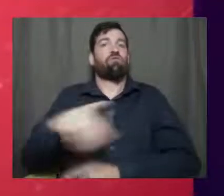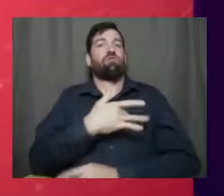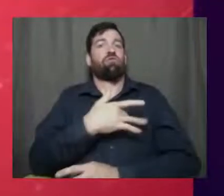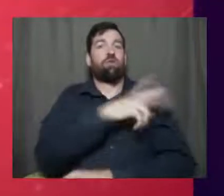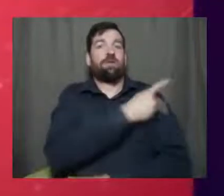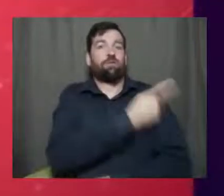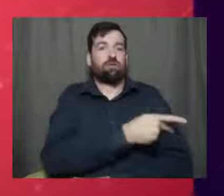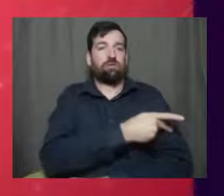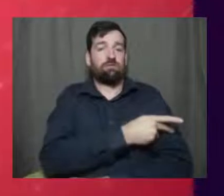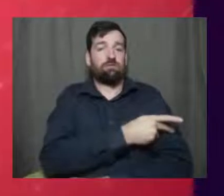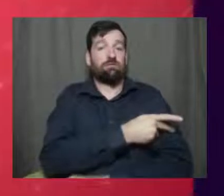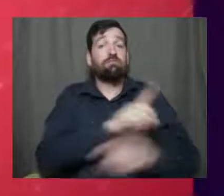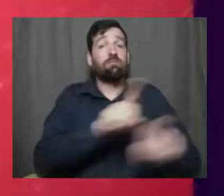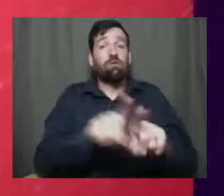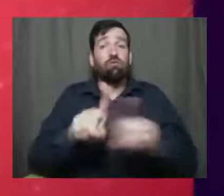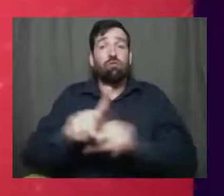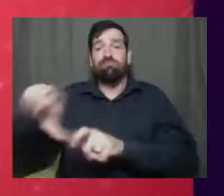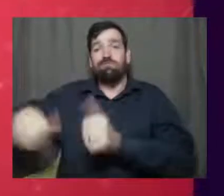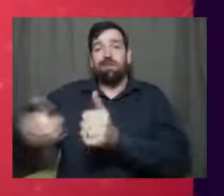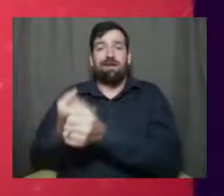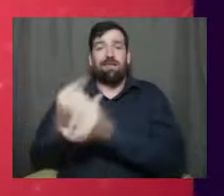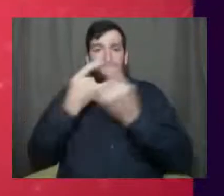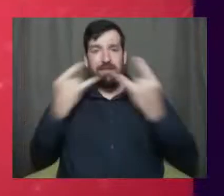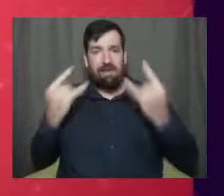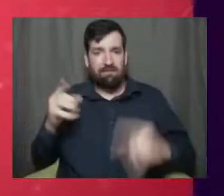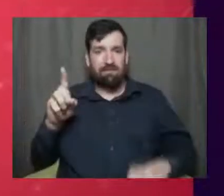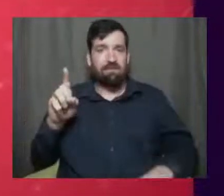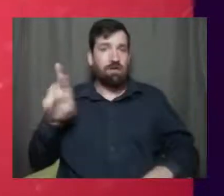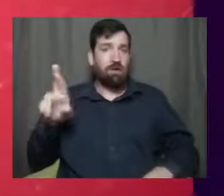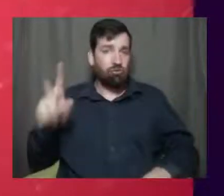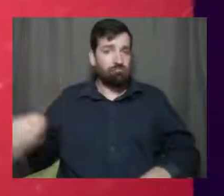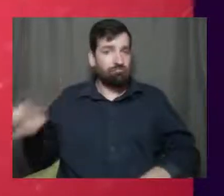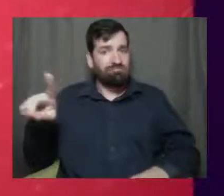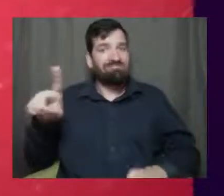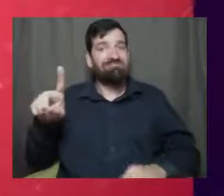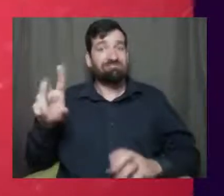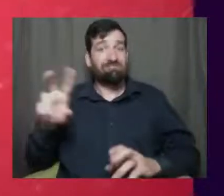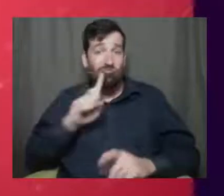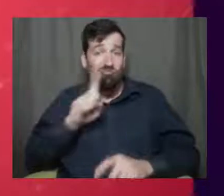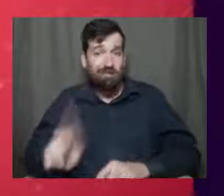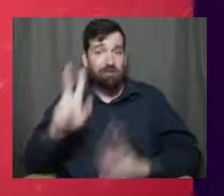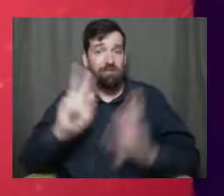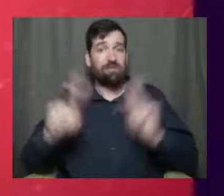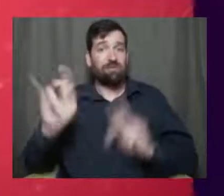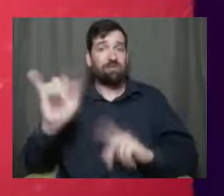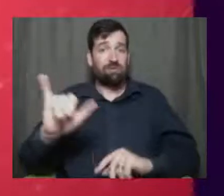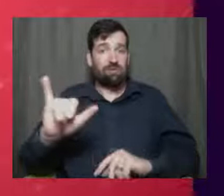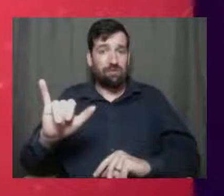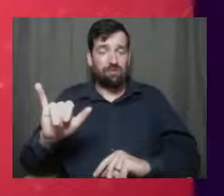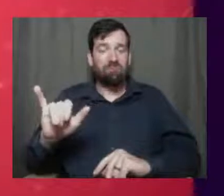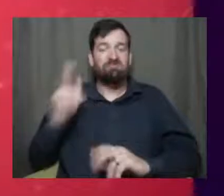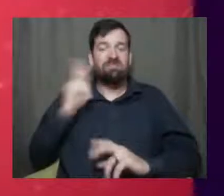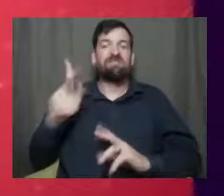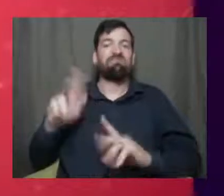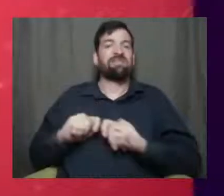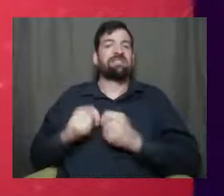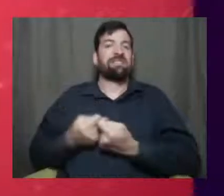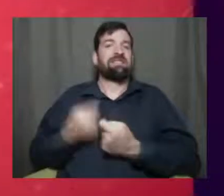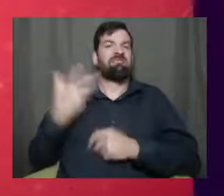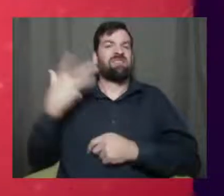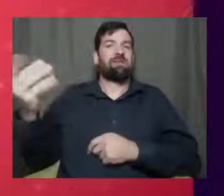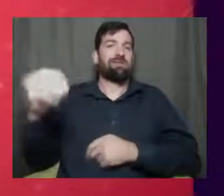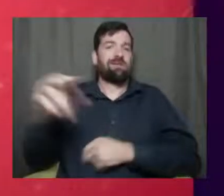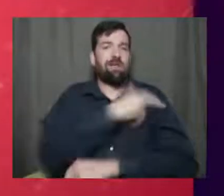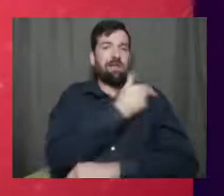Plus, behind the mask, doctors, they are real people too. See how our team spends their time outside of the